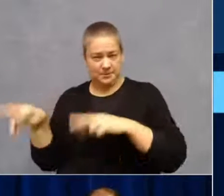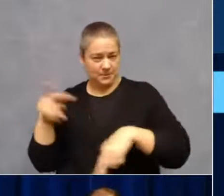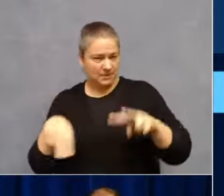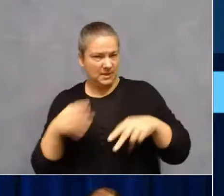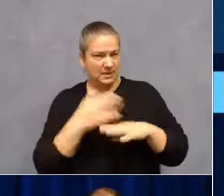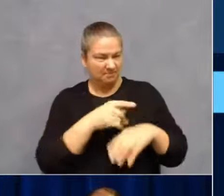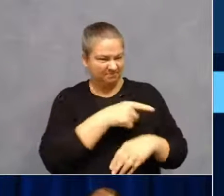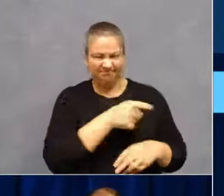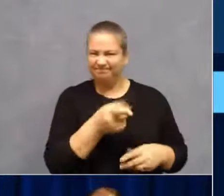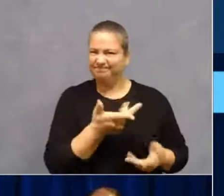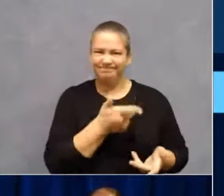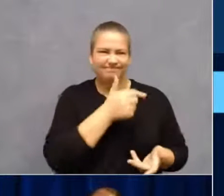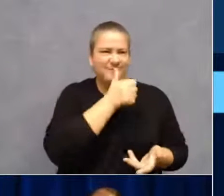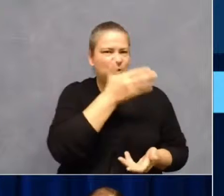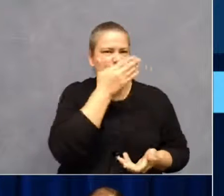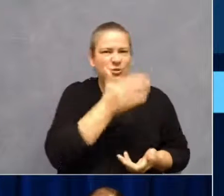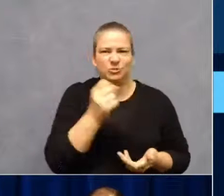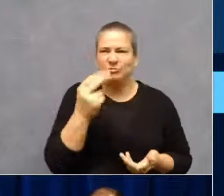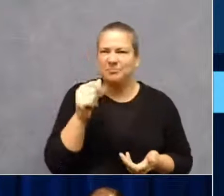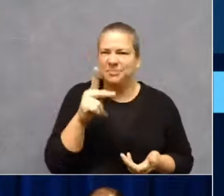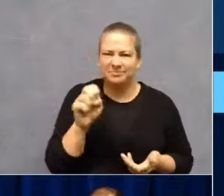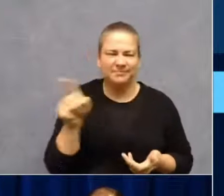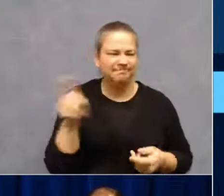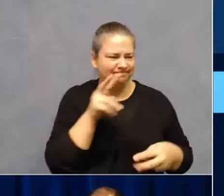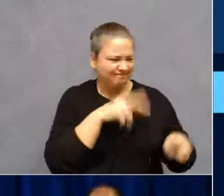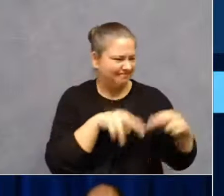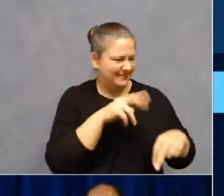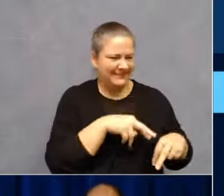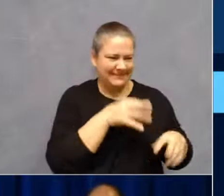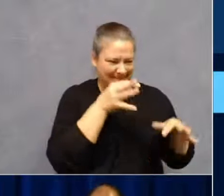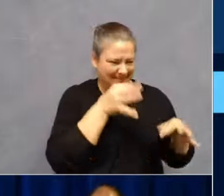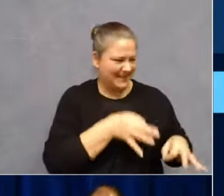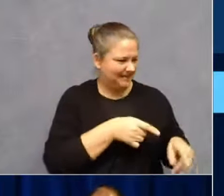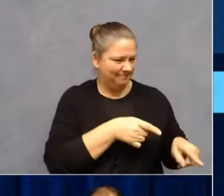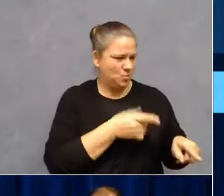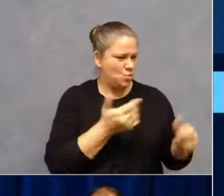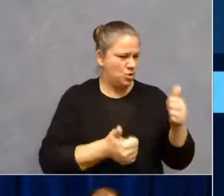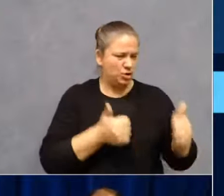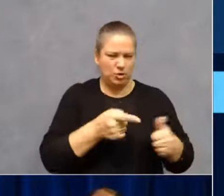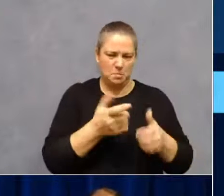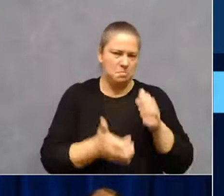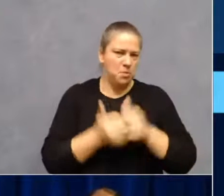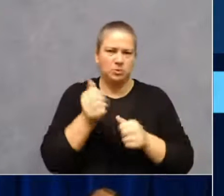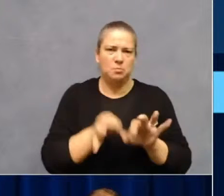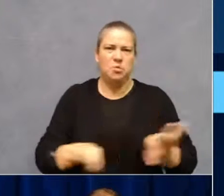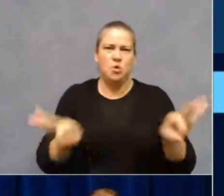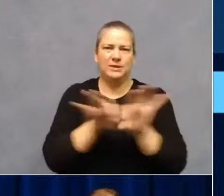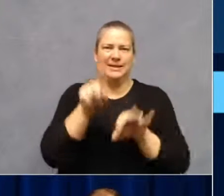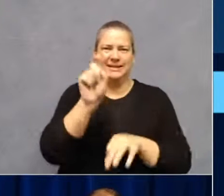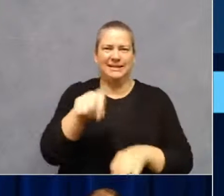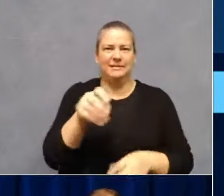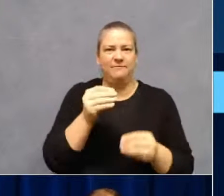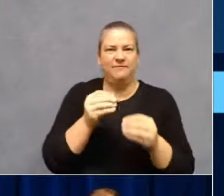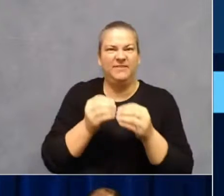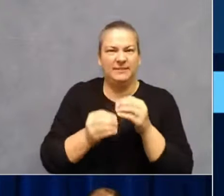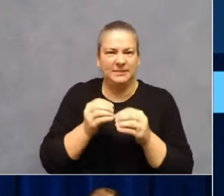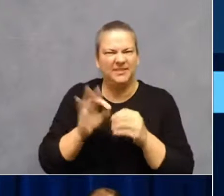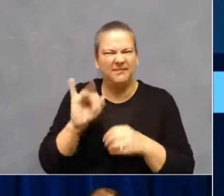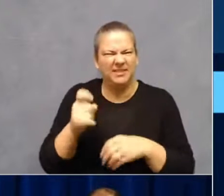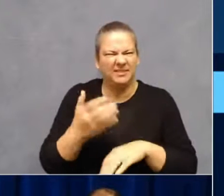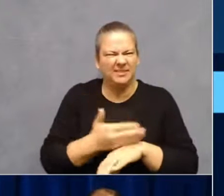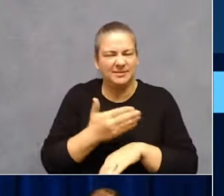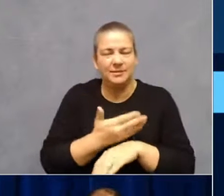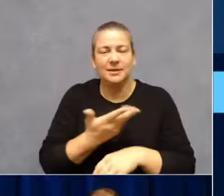District engineers assess the road conditions to determine the most critical needs based on factors such as safety,